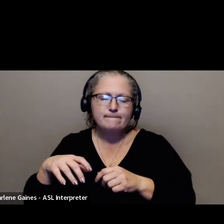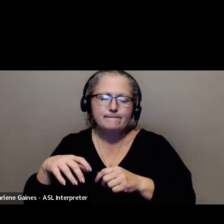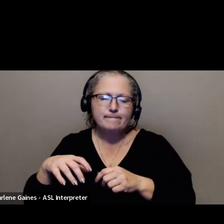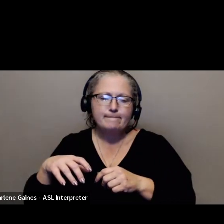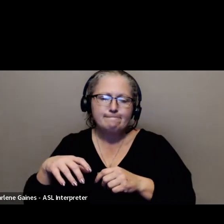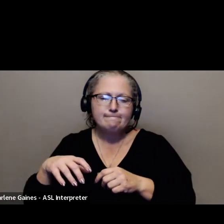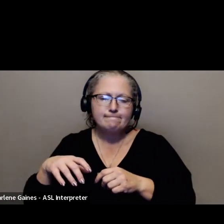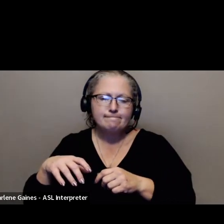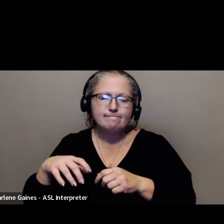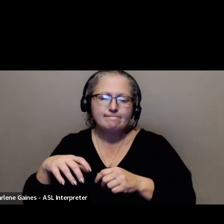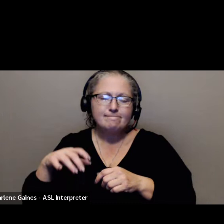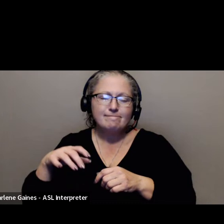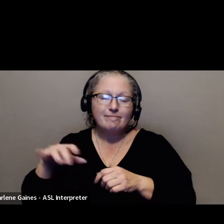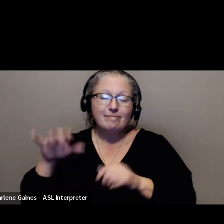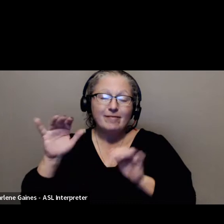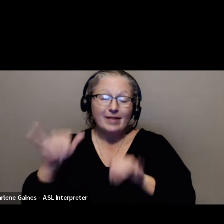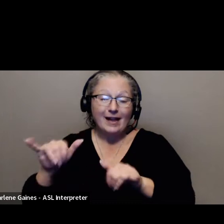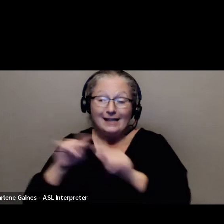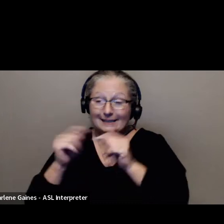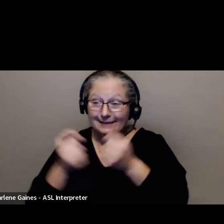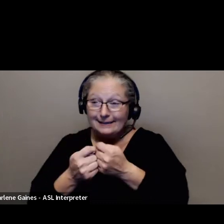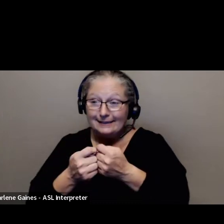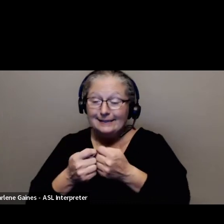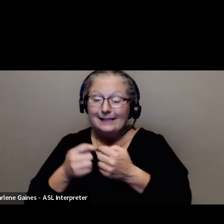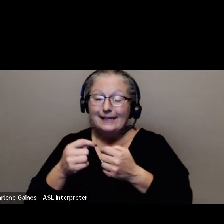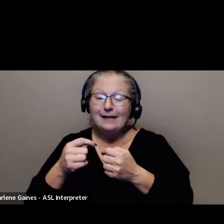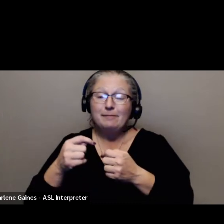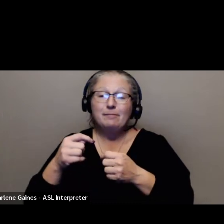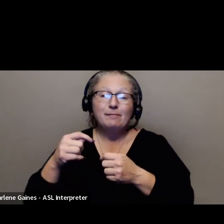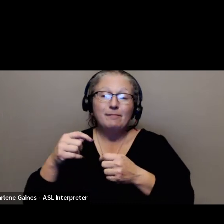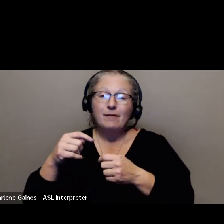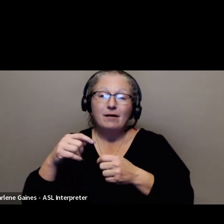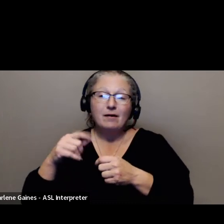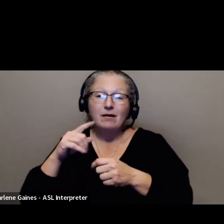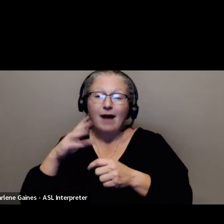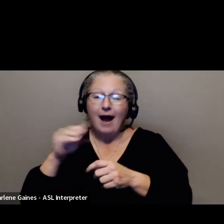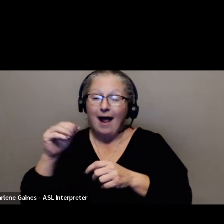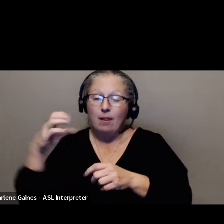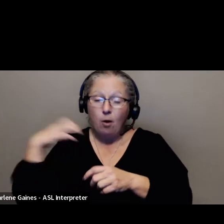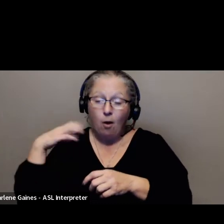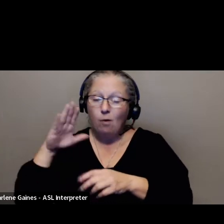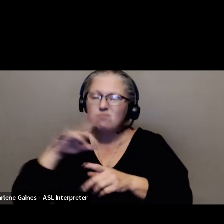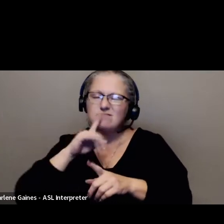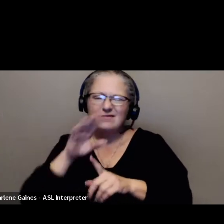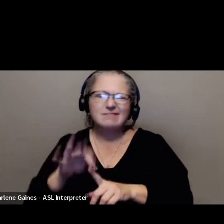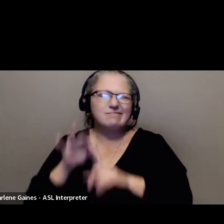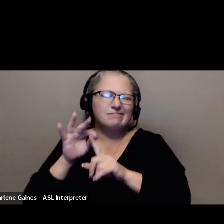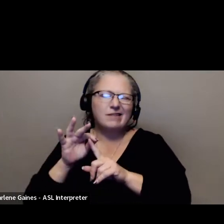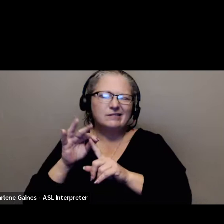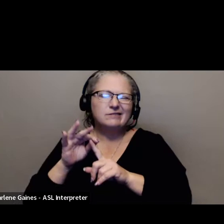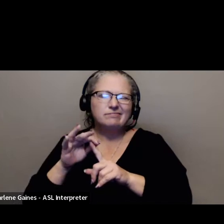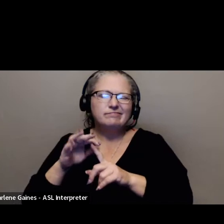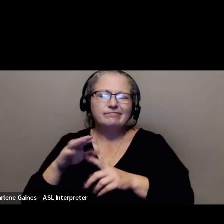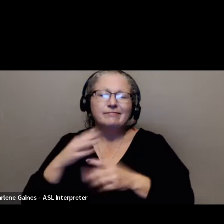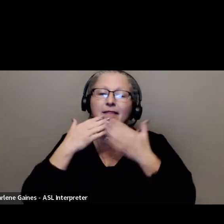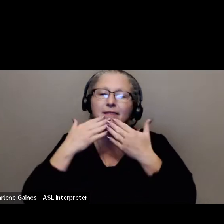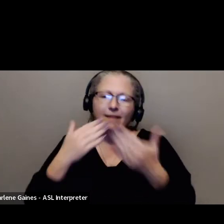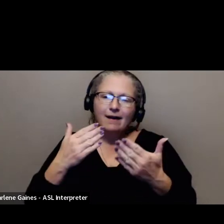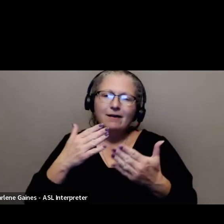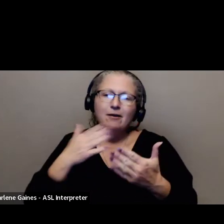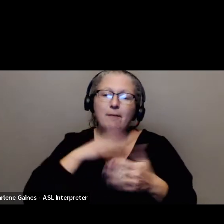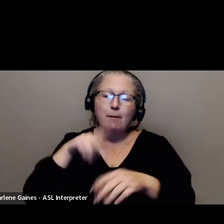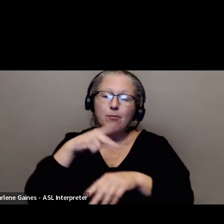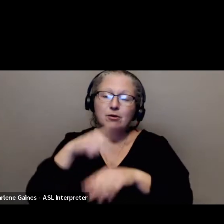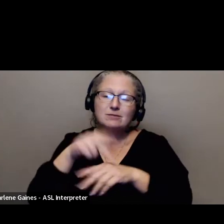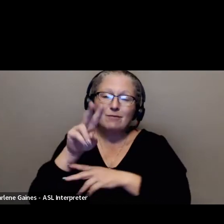take that team and with my coaches, it's just been very special. I'd like to thank, before I go, just my principal